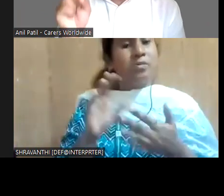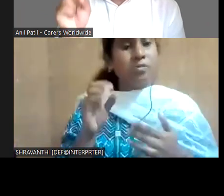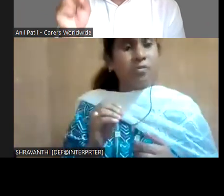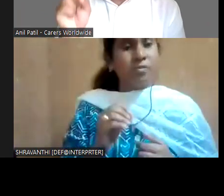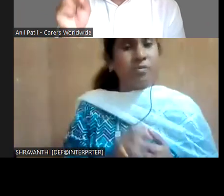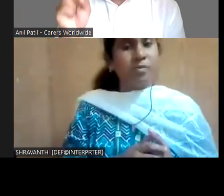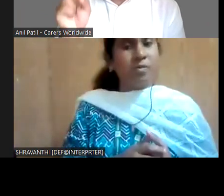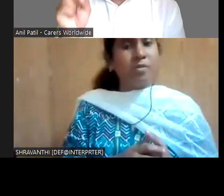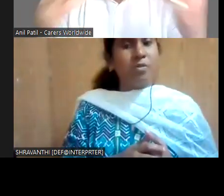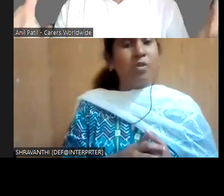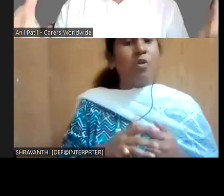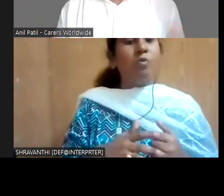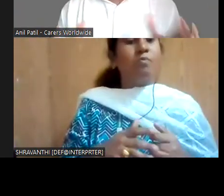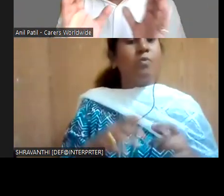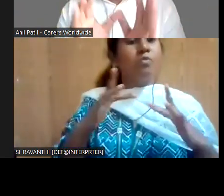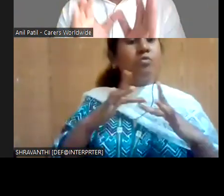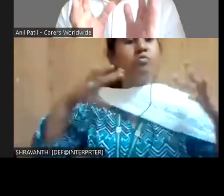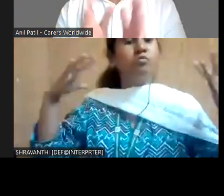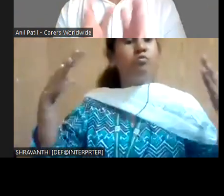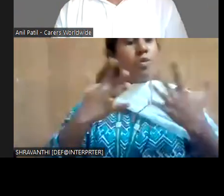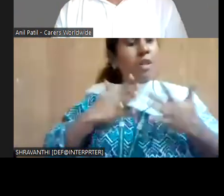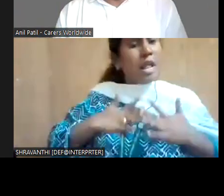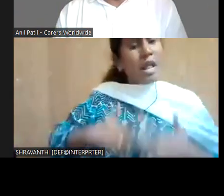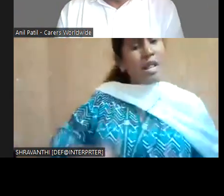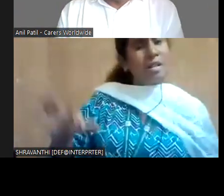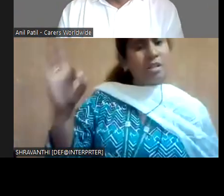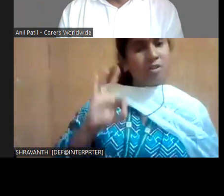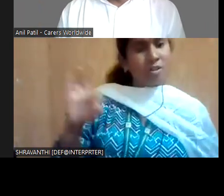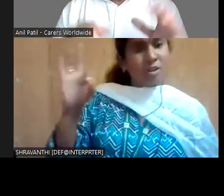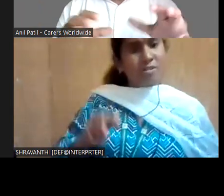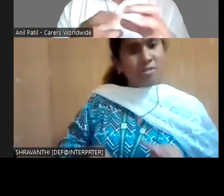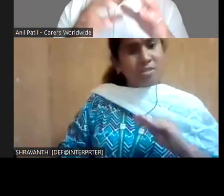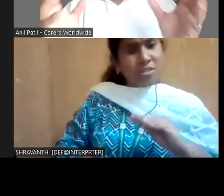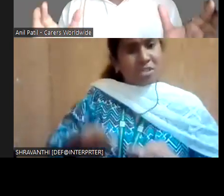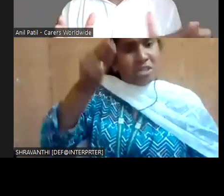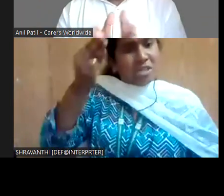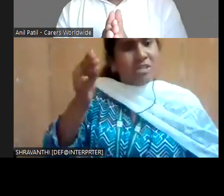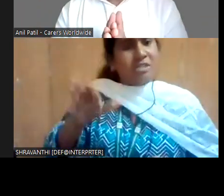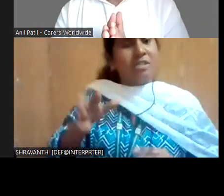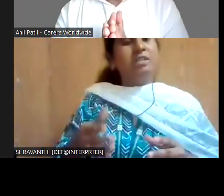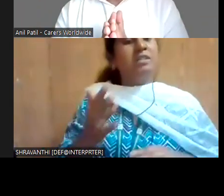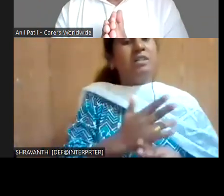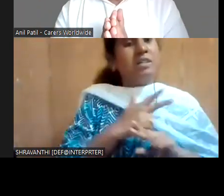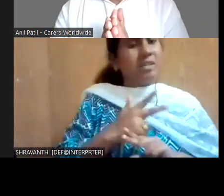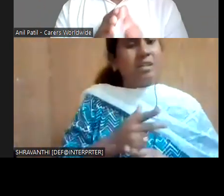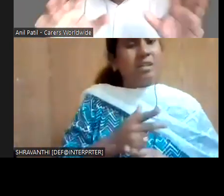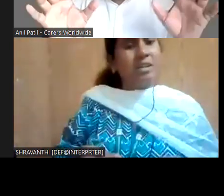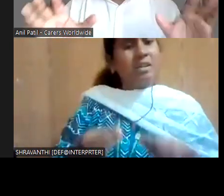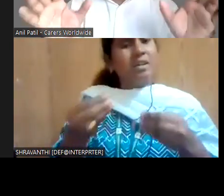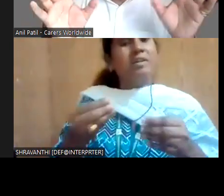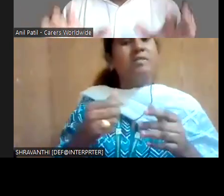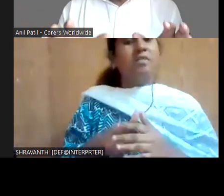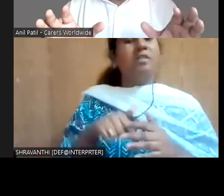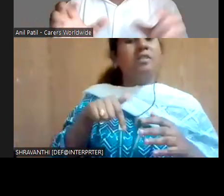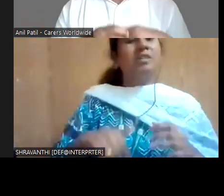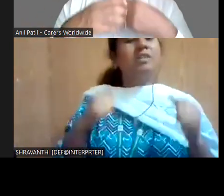Health Organization, 2030, there is going to be 400% increase in the need for caregivers. what I'm trying to highlight here is literally we are sitting